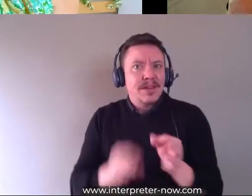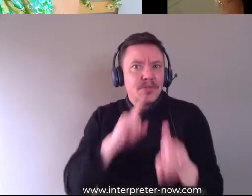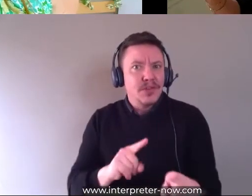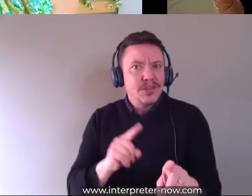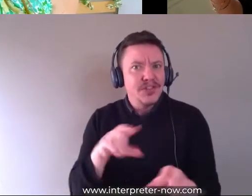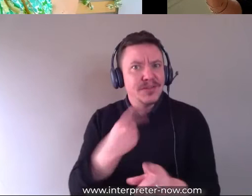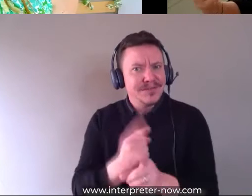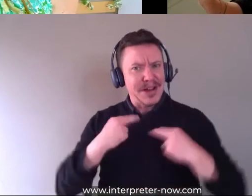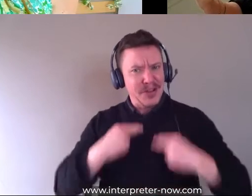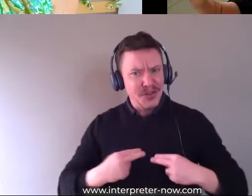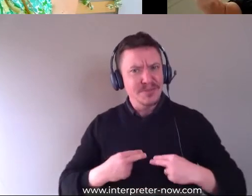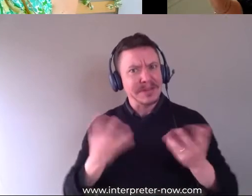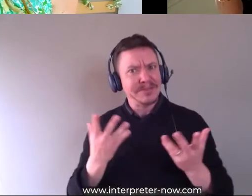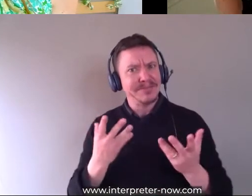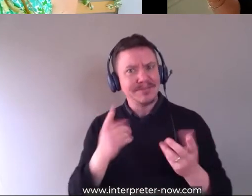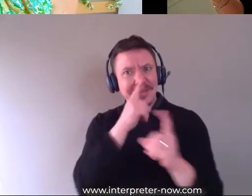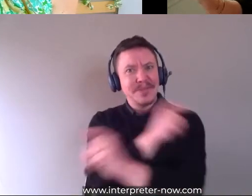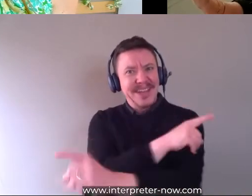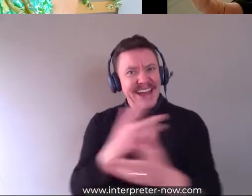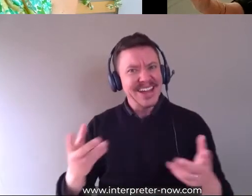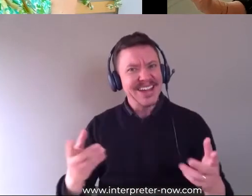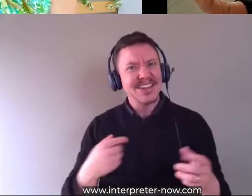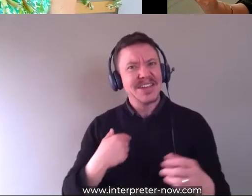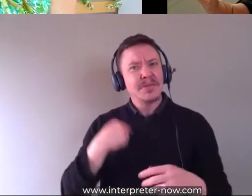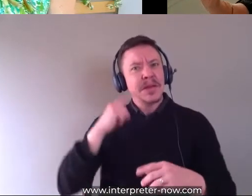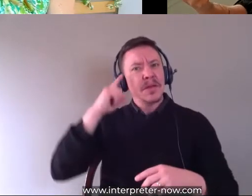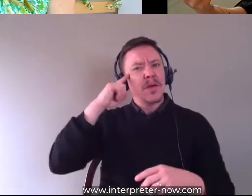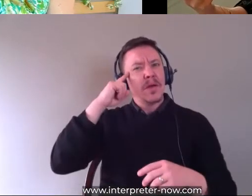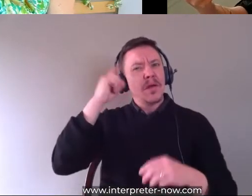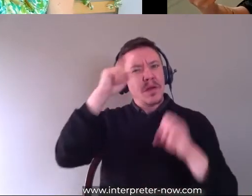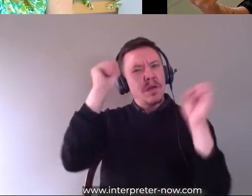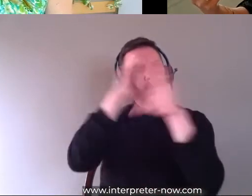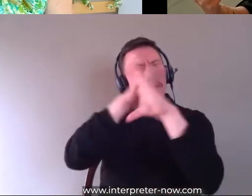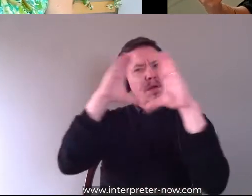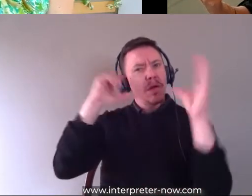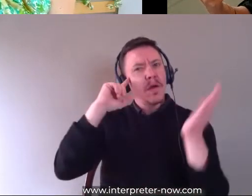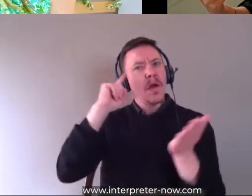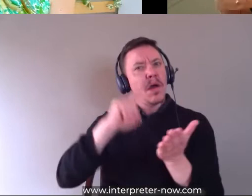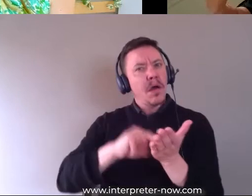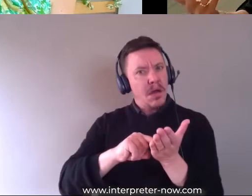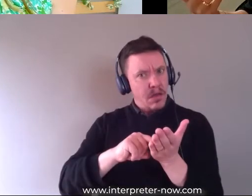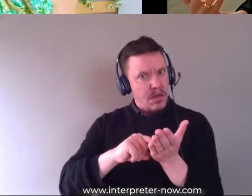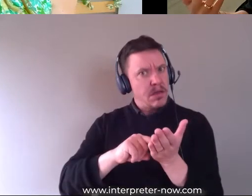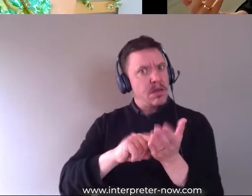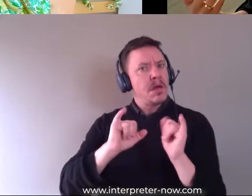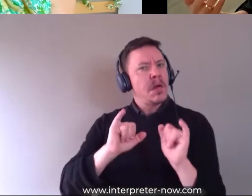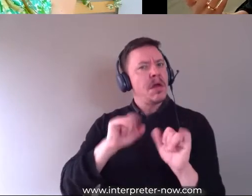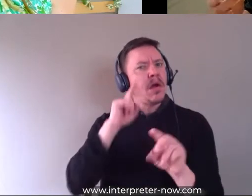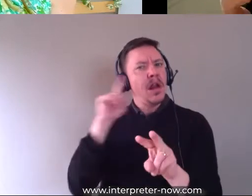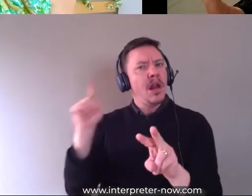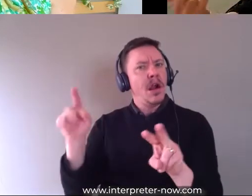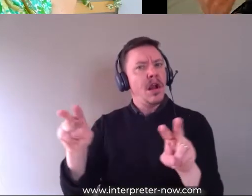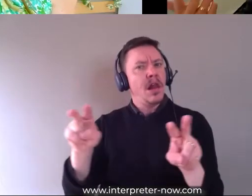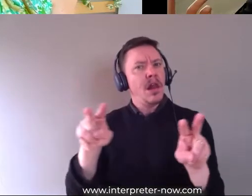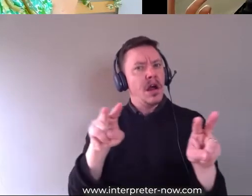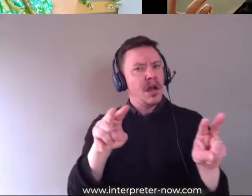So once I started to connect this dot, or I started to kind of form this observation, I started to look around and